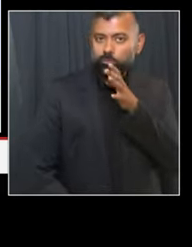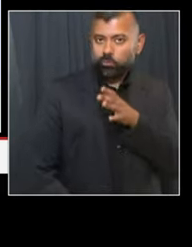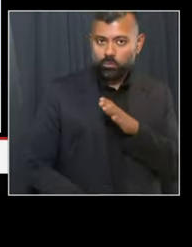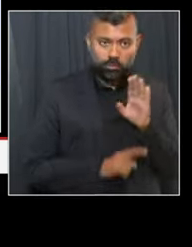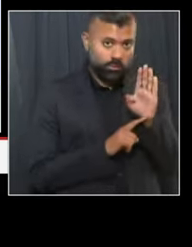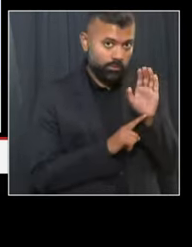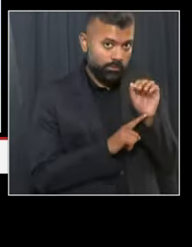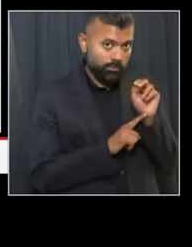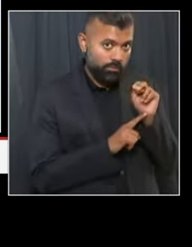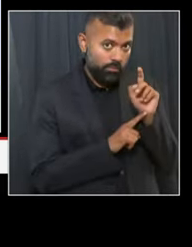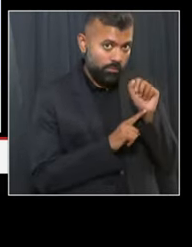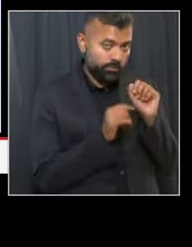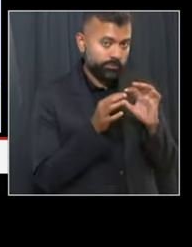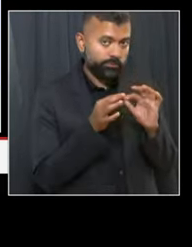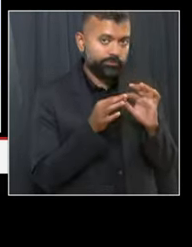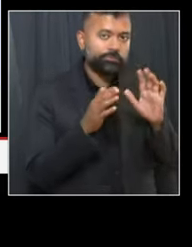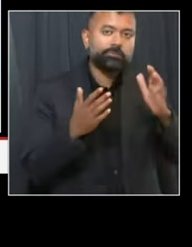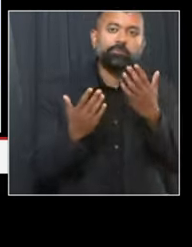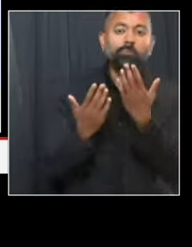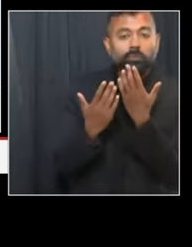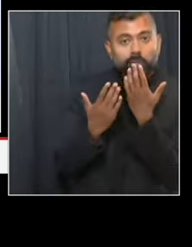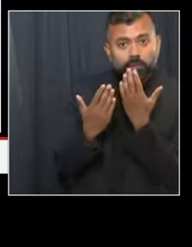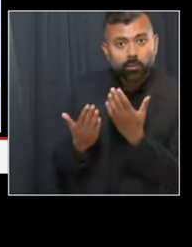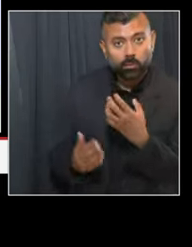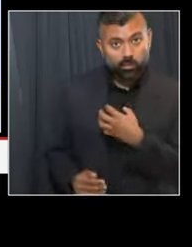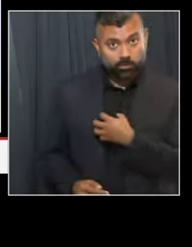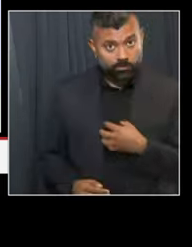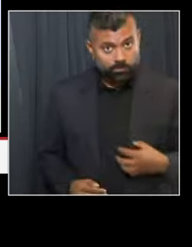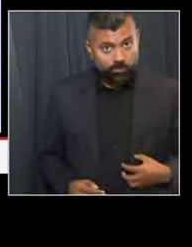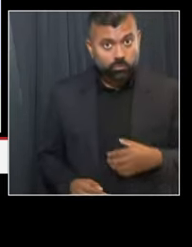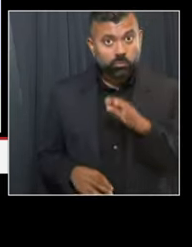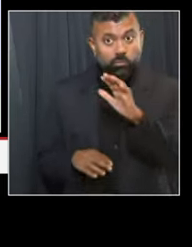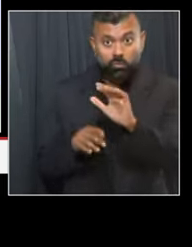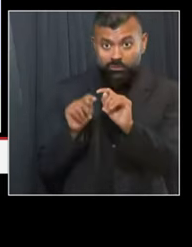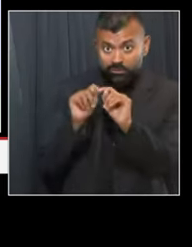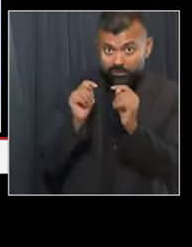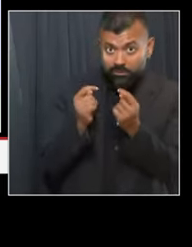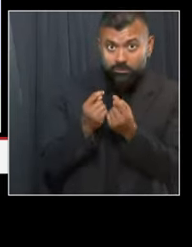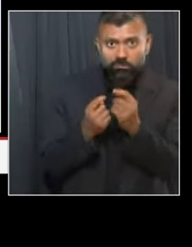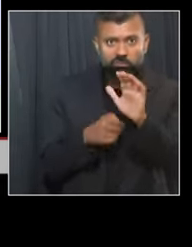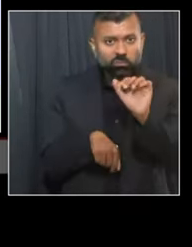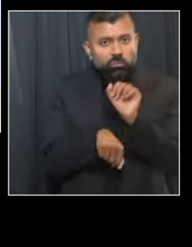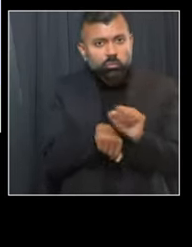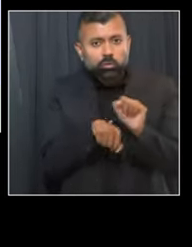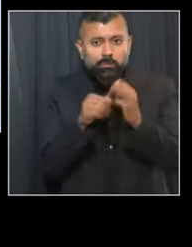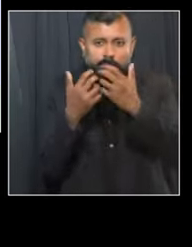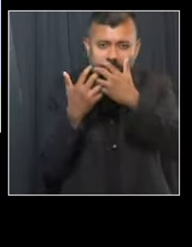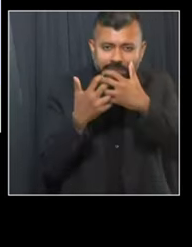spent, I guess hours, weeks, months you've spent on this budget.